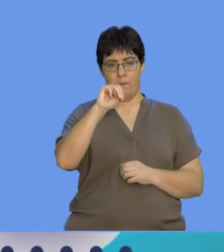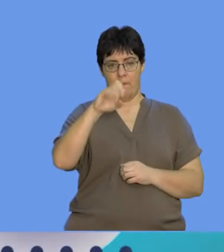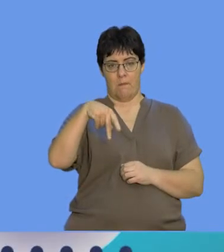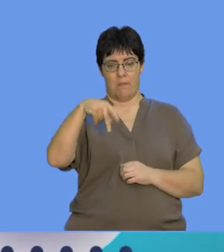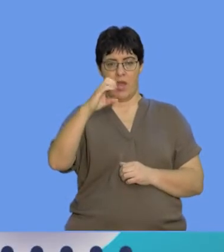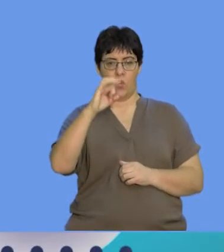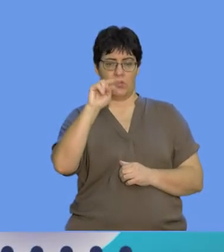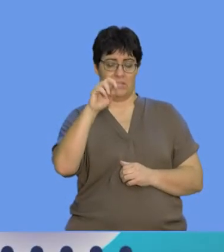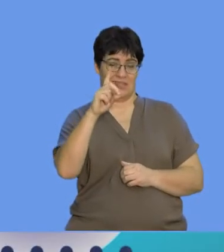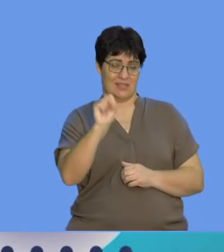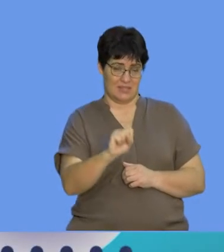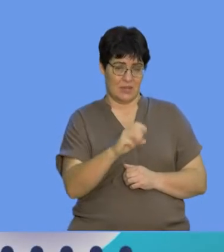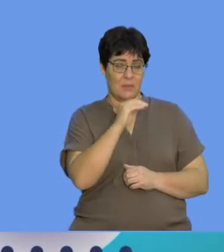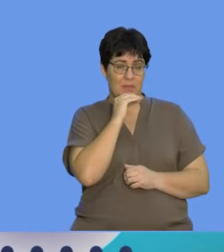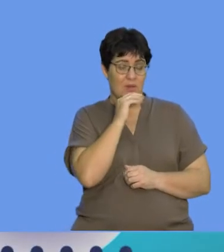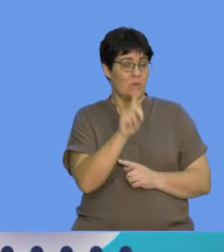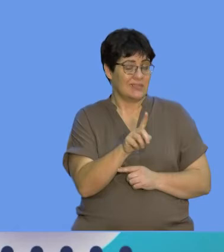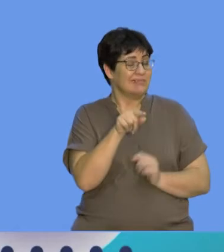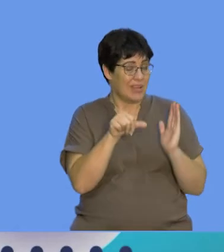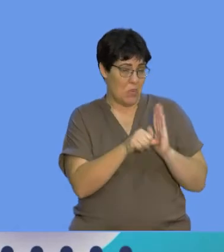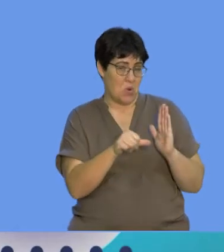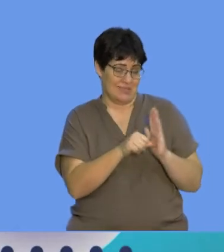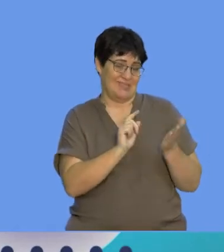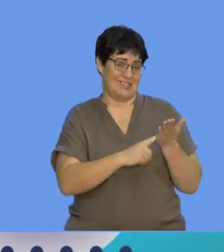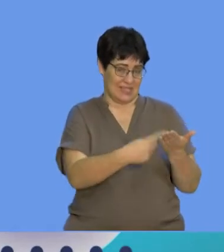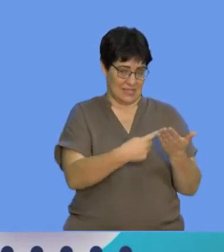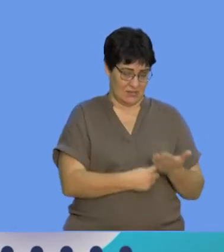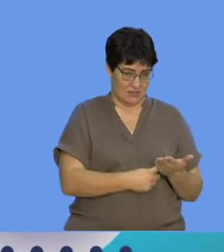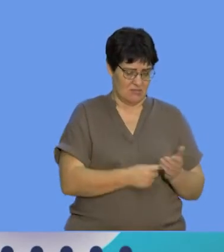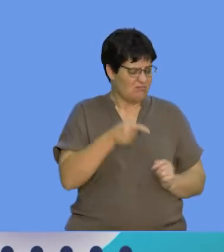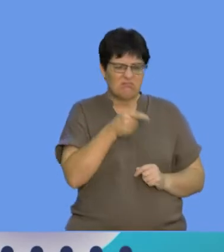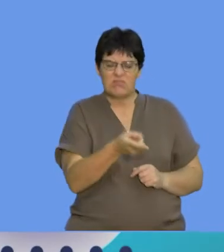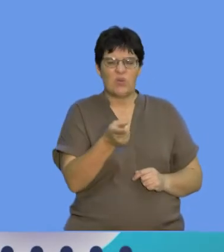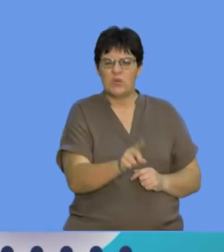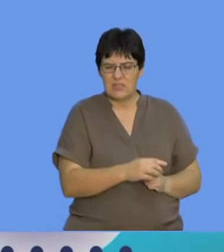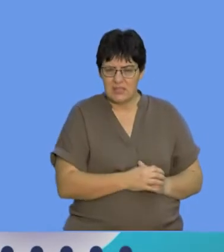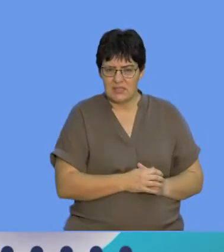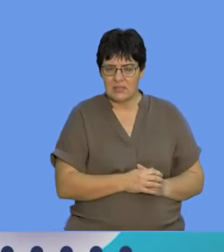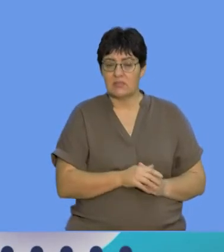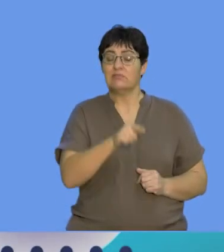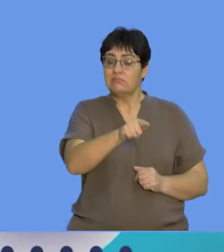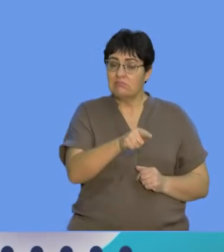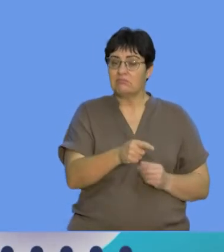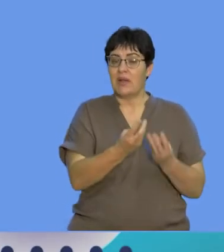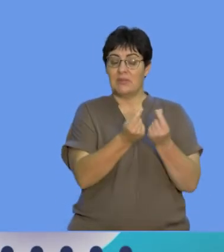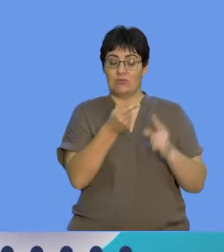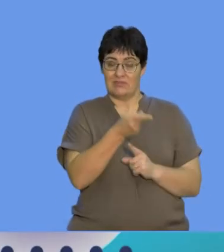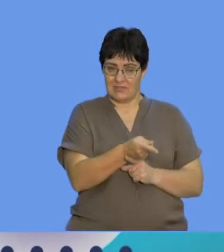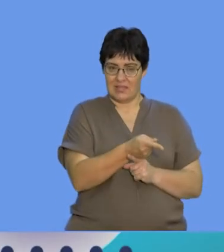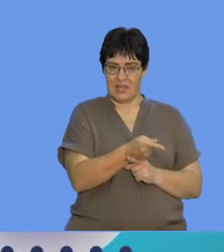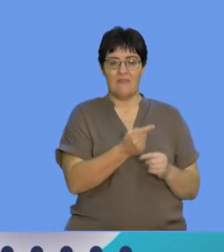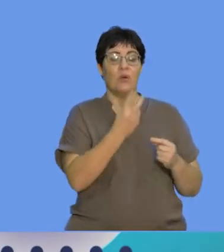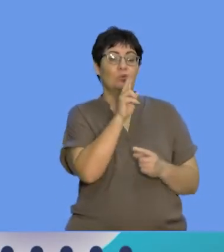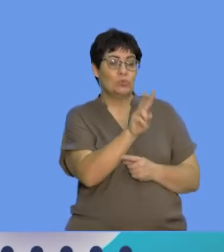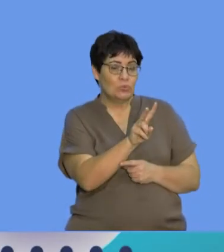that the term compound is one of the key terms in our discussion. What are compounds? Compounds are these substances that are made up of two